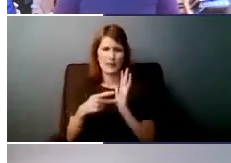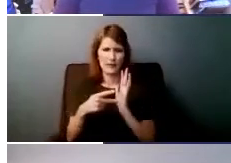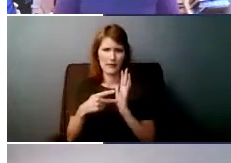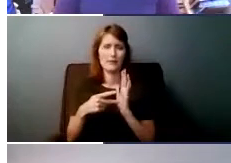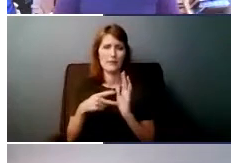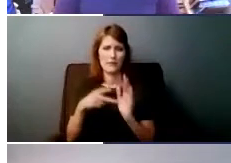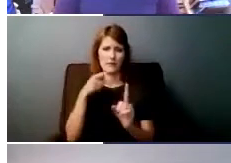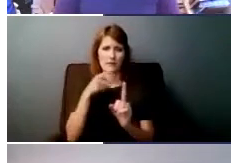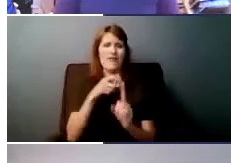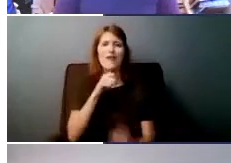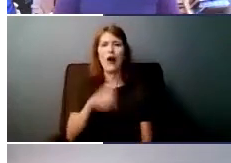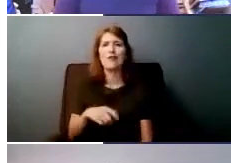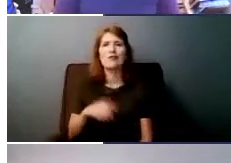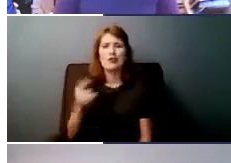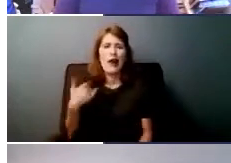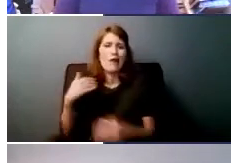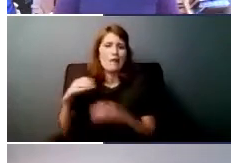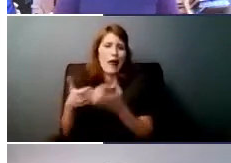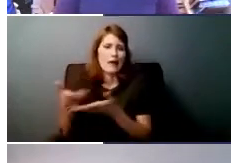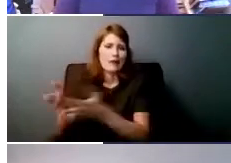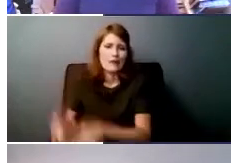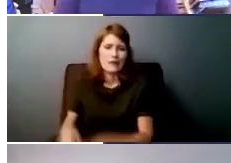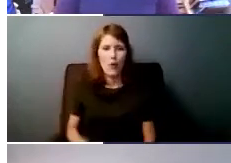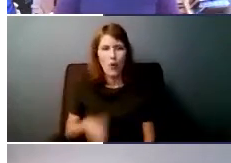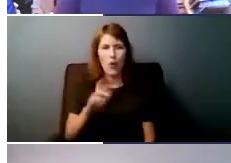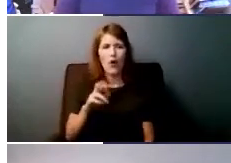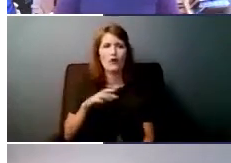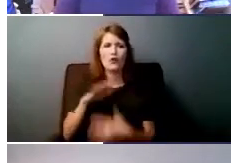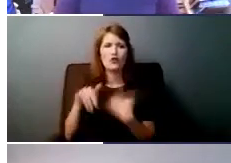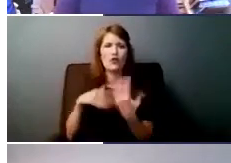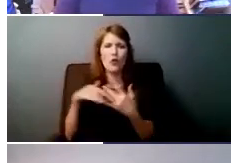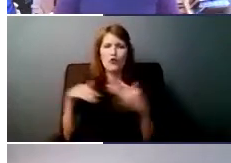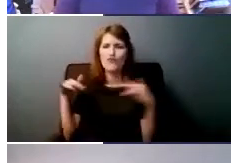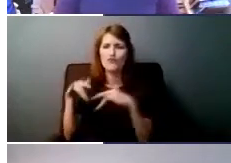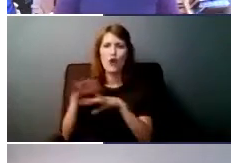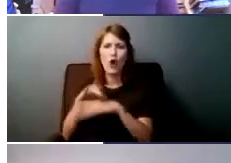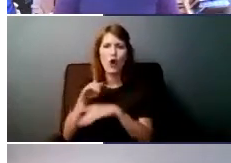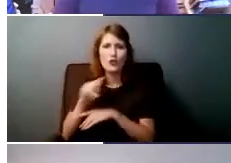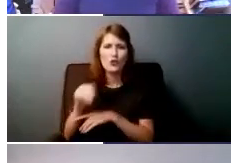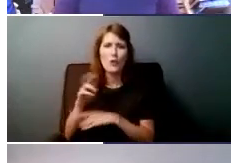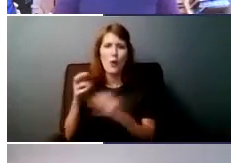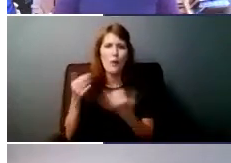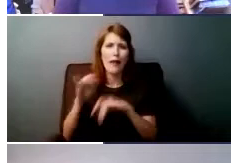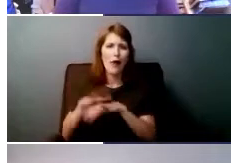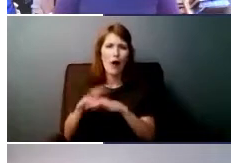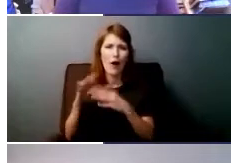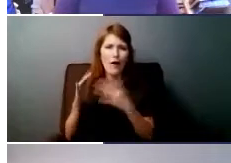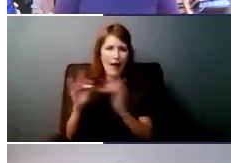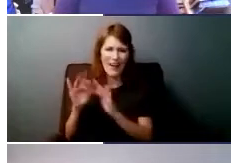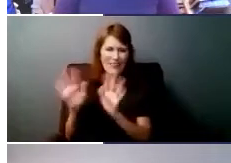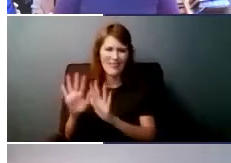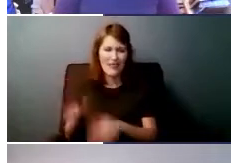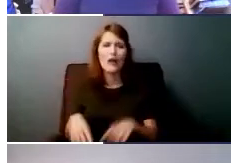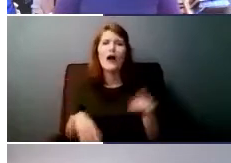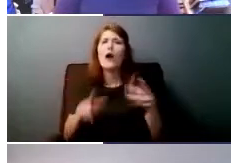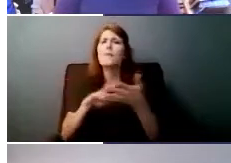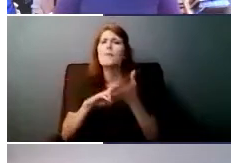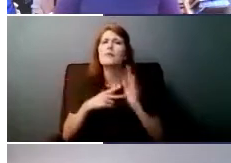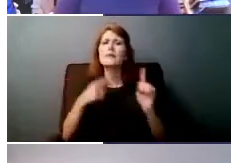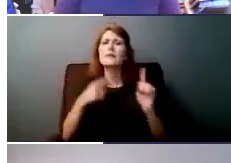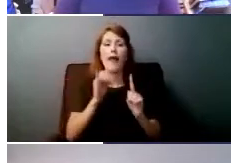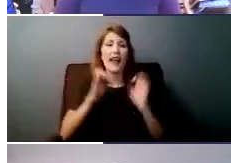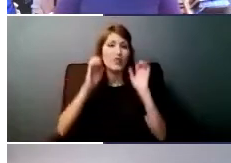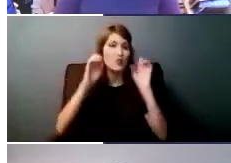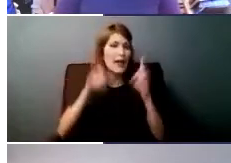a class, not just to have a social gathering on a Zoom call or play some games online. A purpose could be something like education or